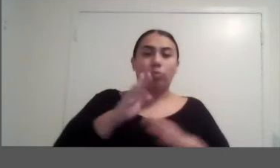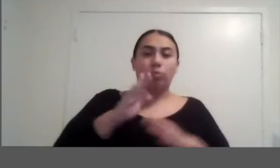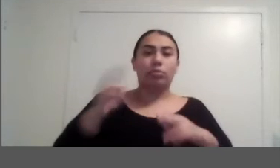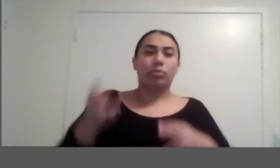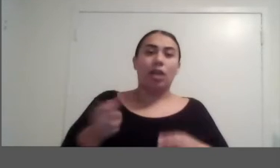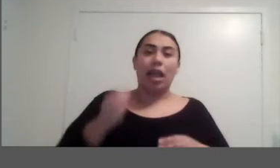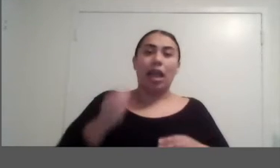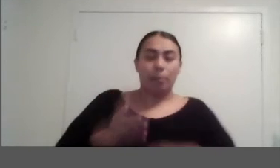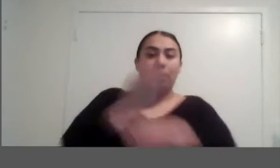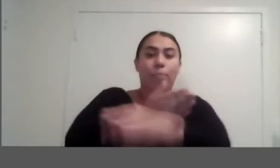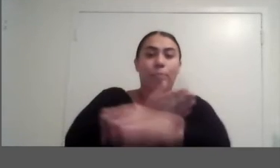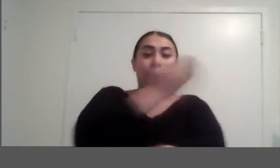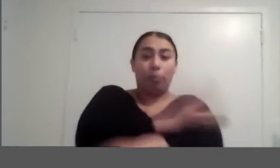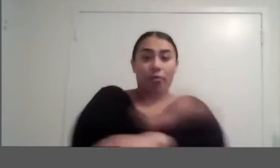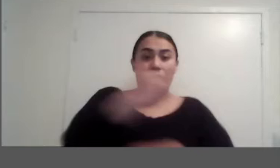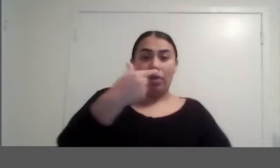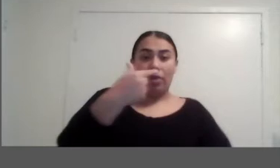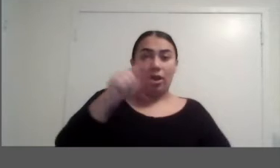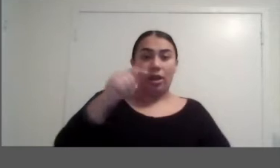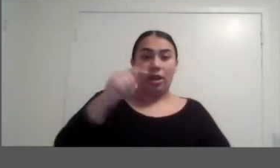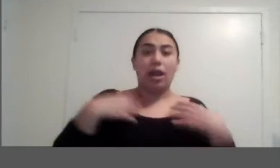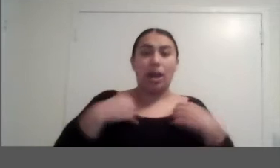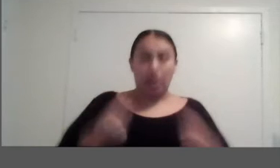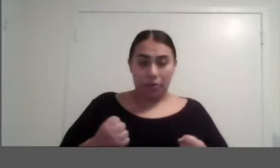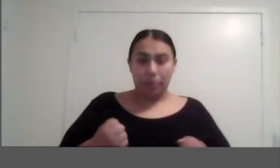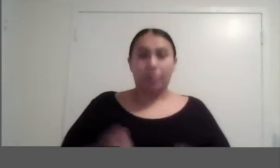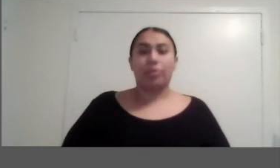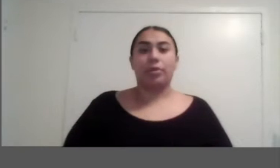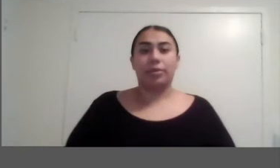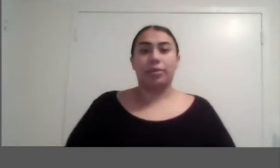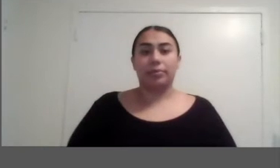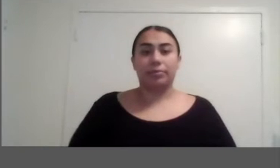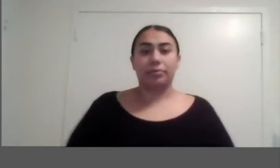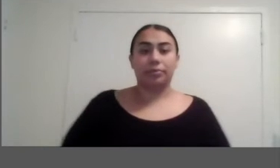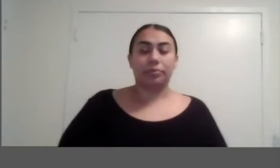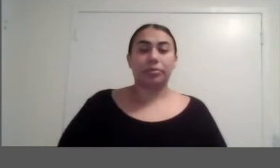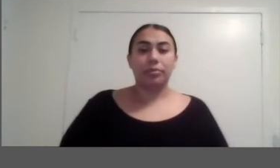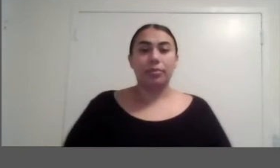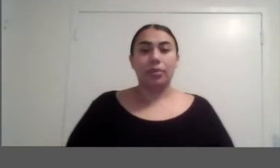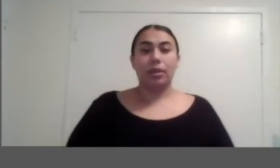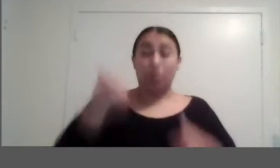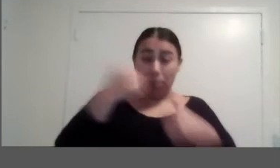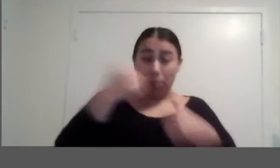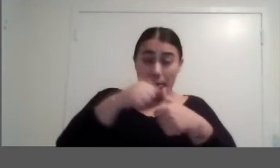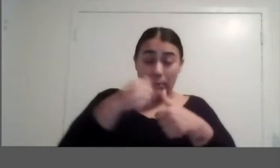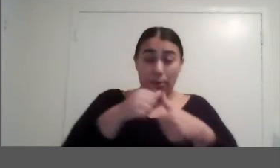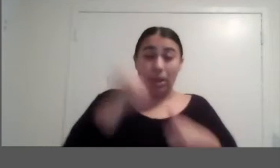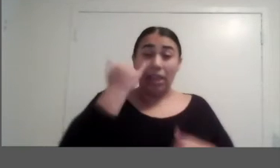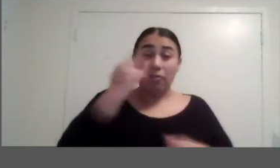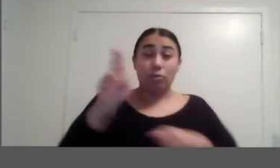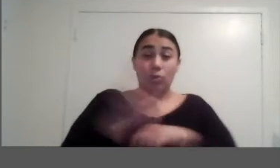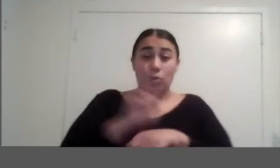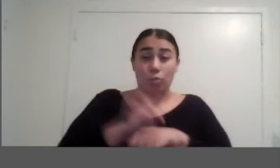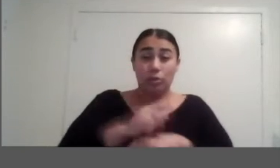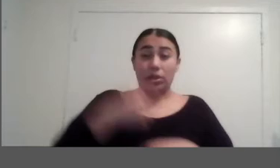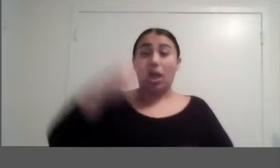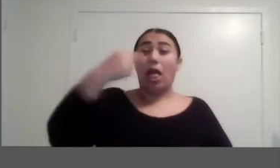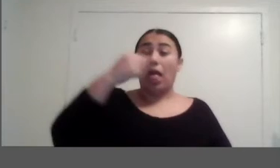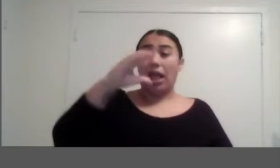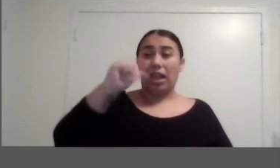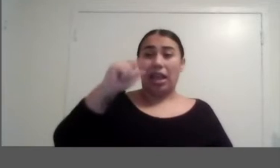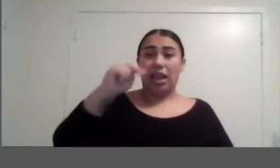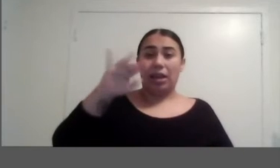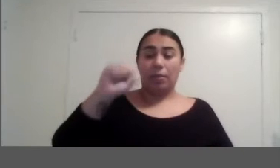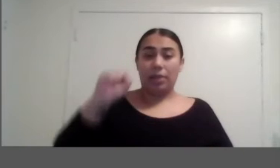taking cannabis orally in a soft gel or oil form. When taking medical cannabis as an ingestible, an oil or soft